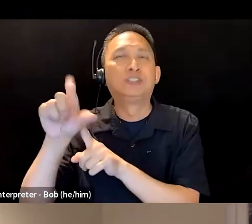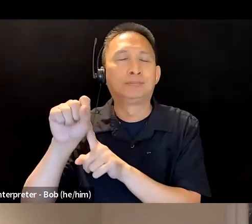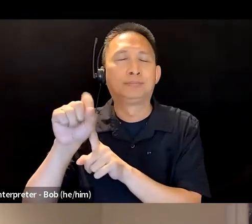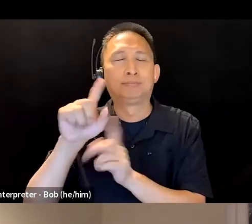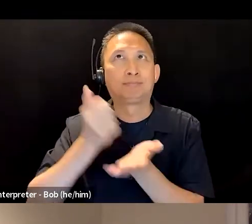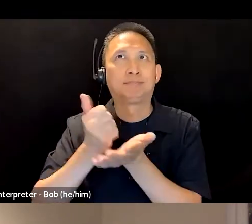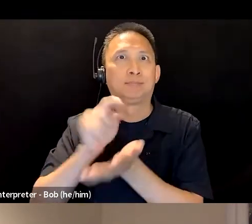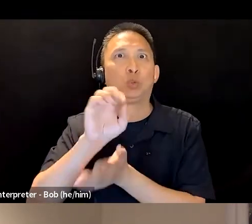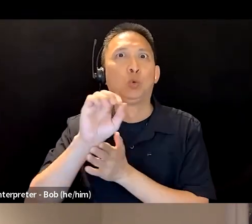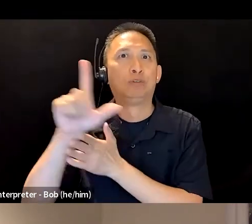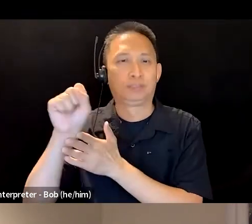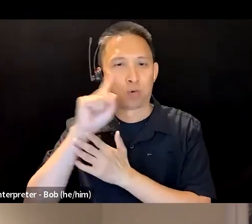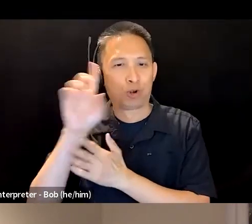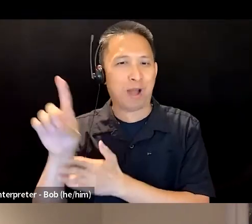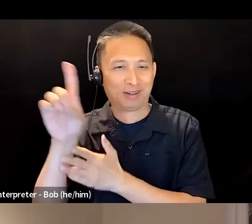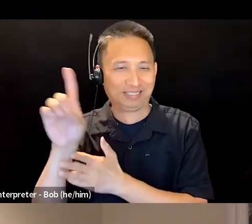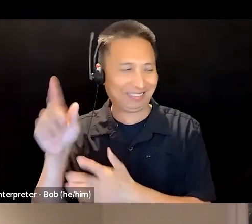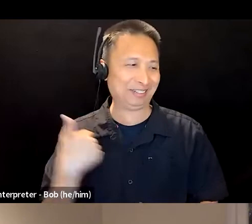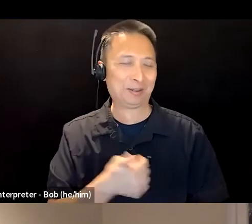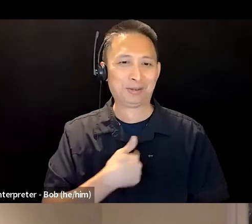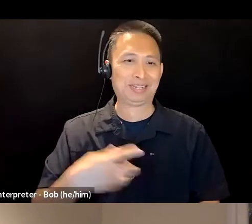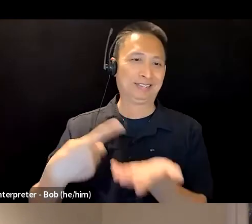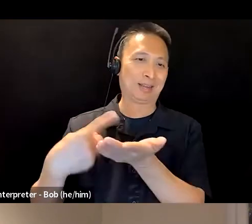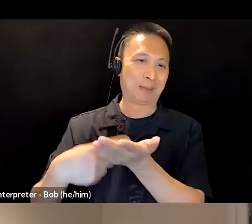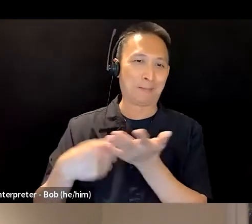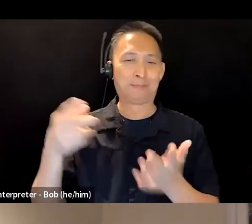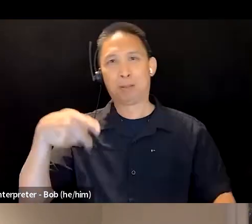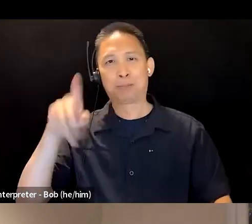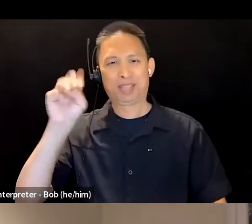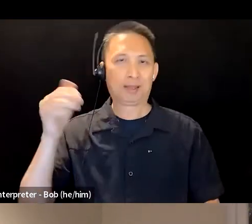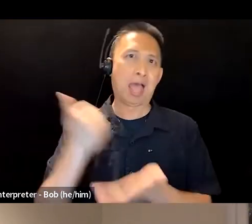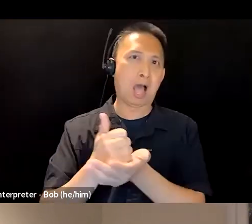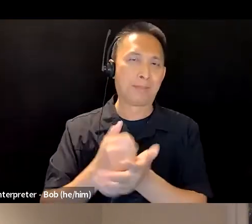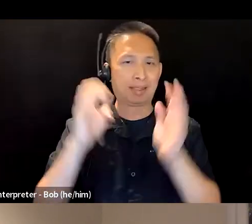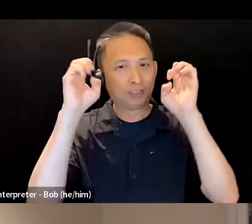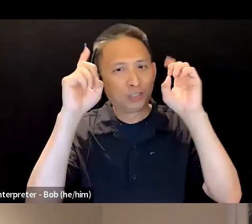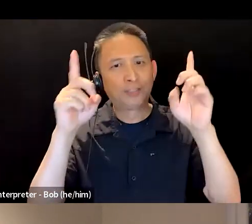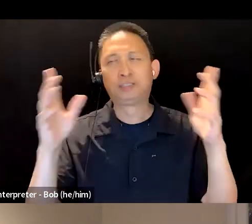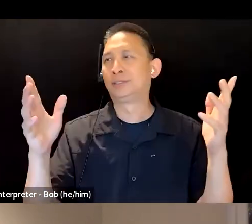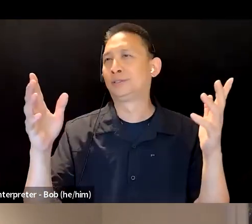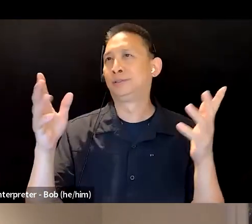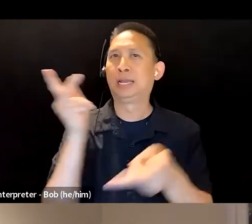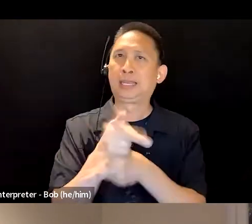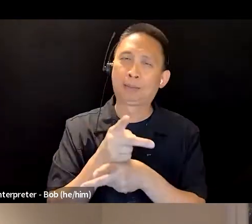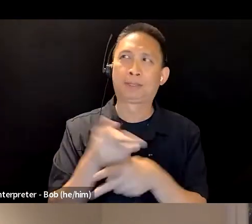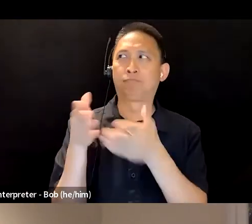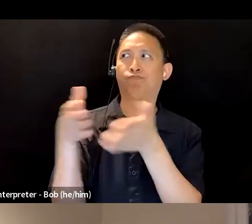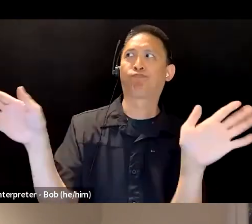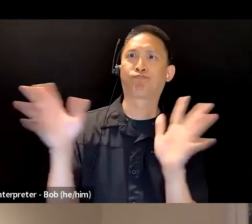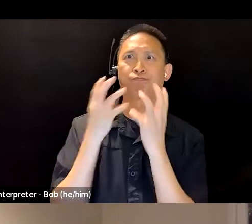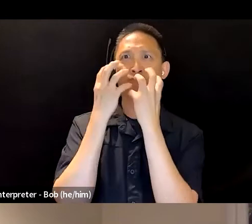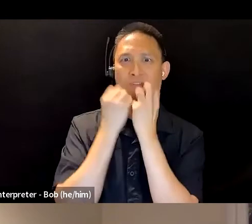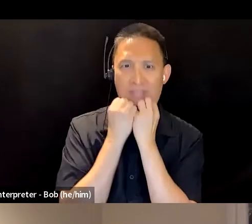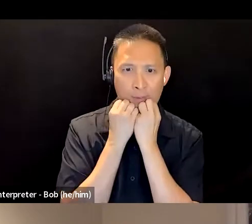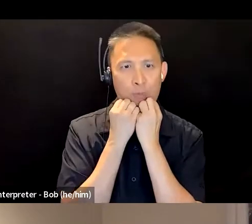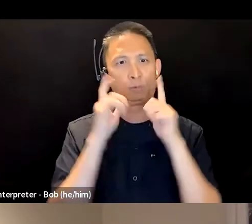public values. And I wonder what our experience is as filmmakers, because do we feel that with public media,